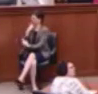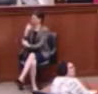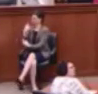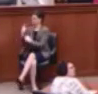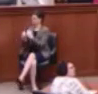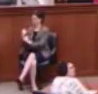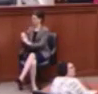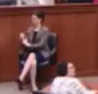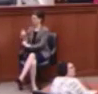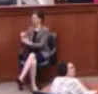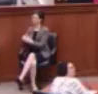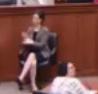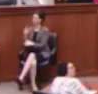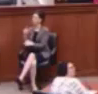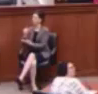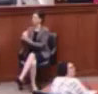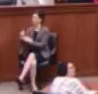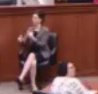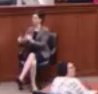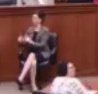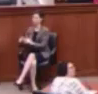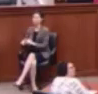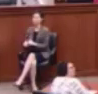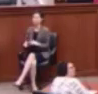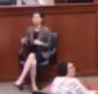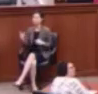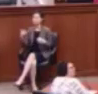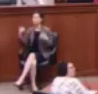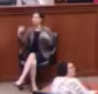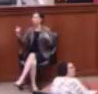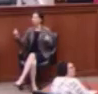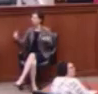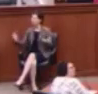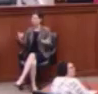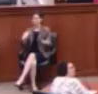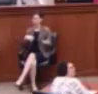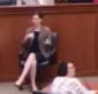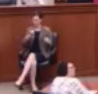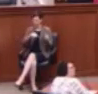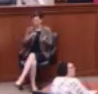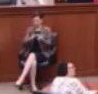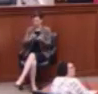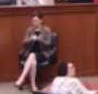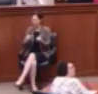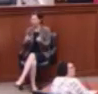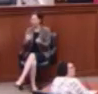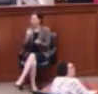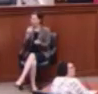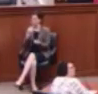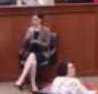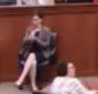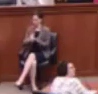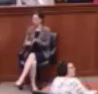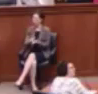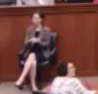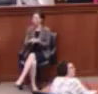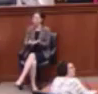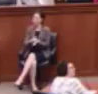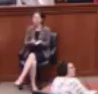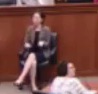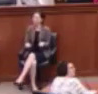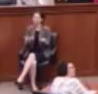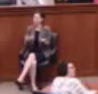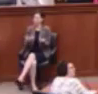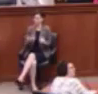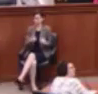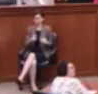the last year. I can tell you that our outcomes in terms of, we track the earnings of our graduates in the 2 quarters